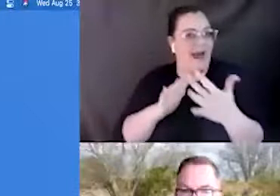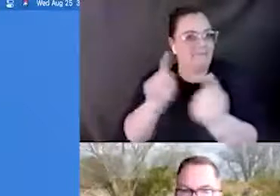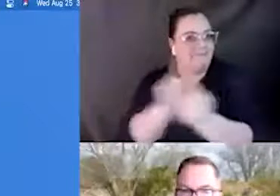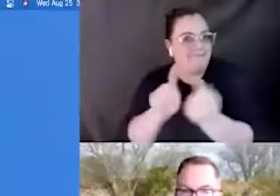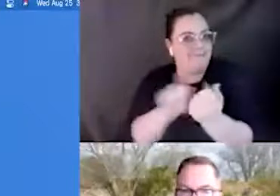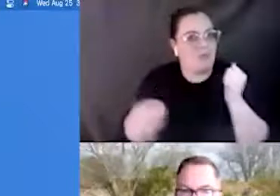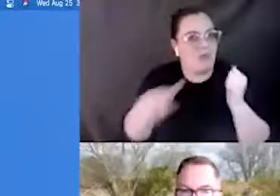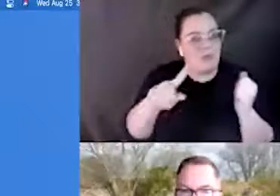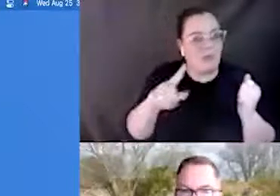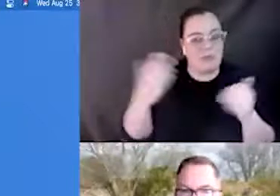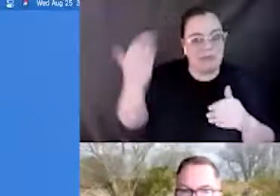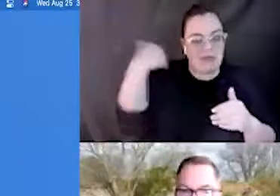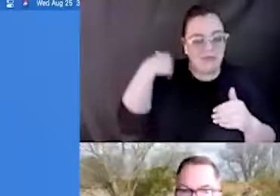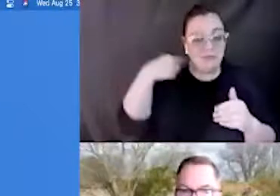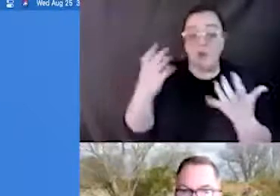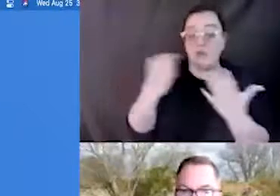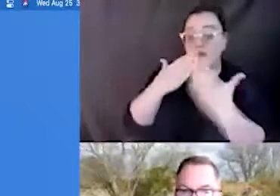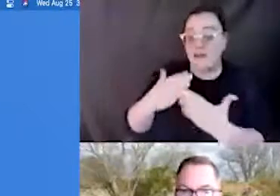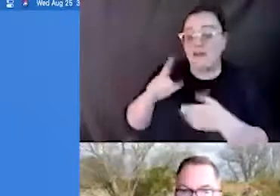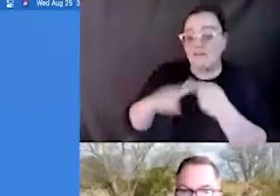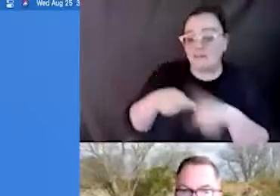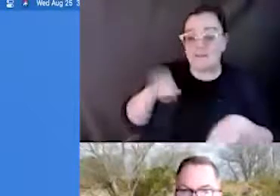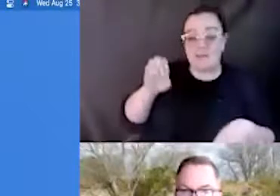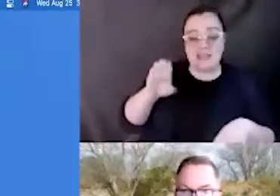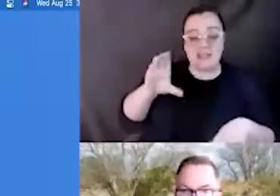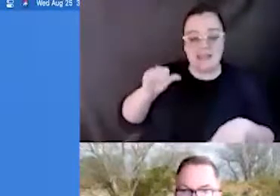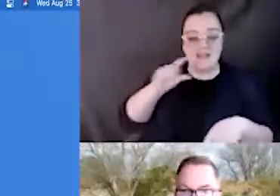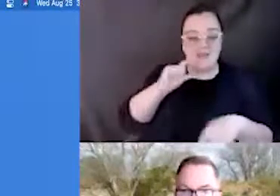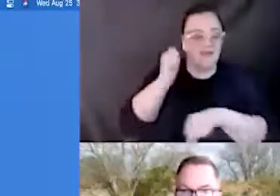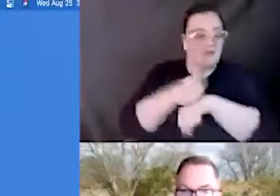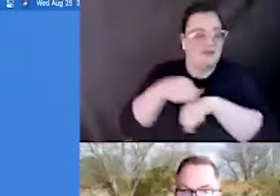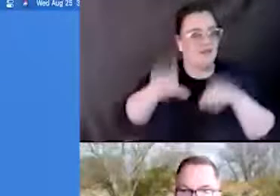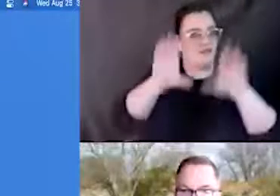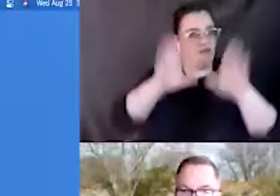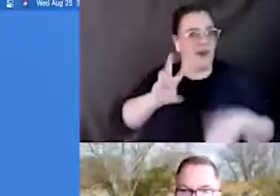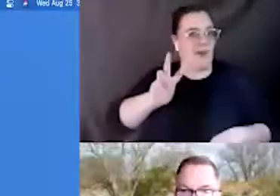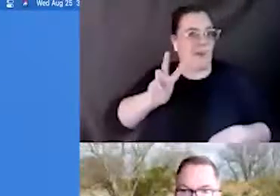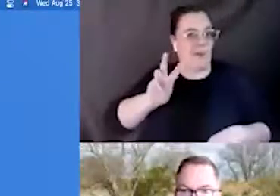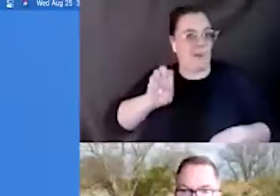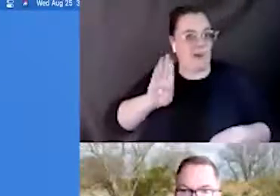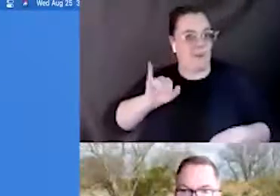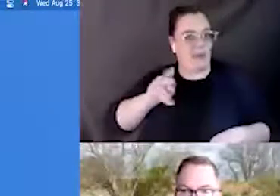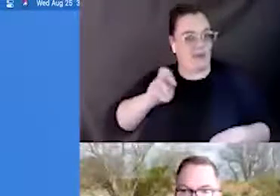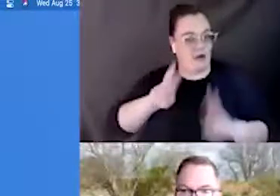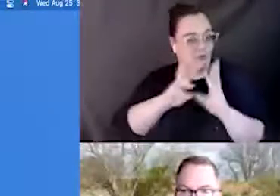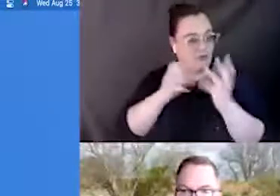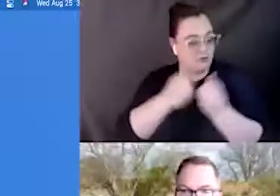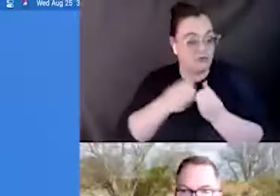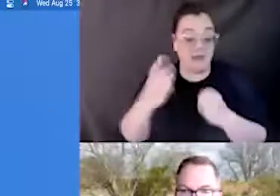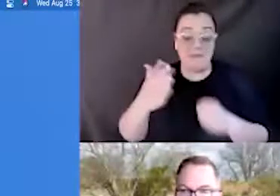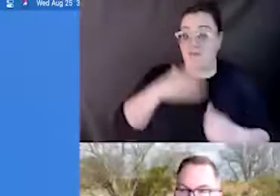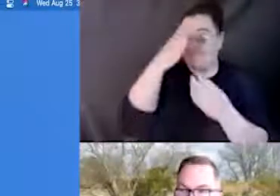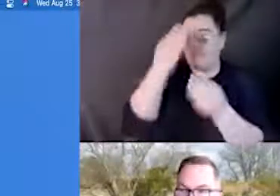thank our friends at the ECA for once again putting together this great webinar. I am happy to announce also